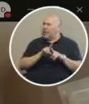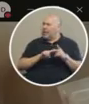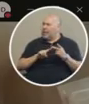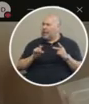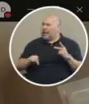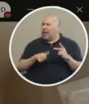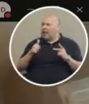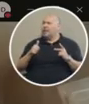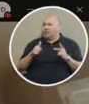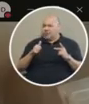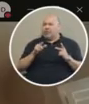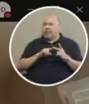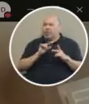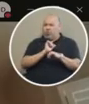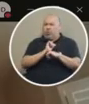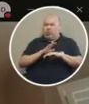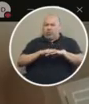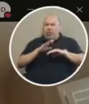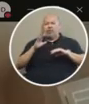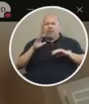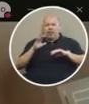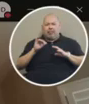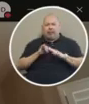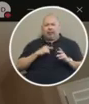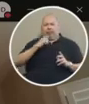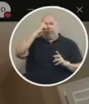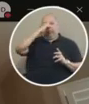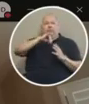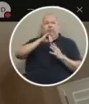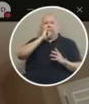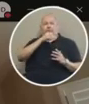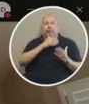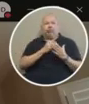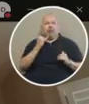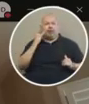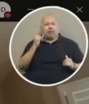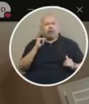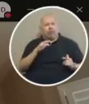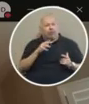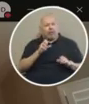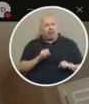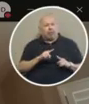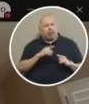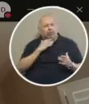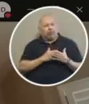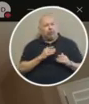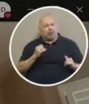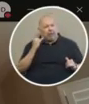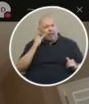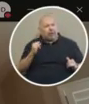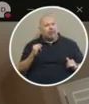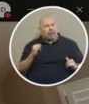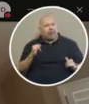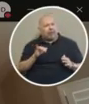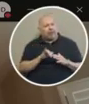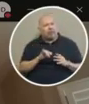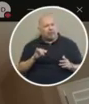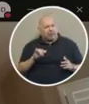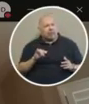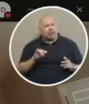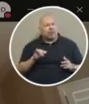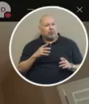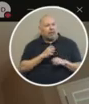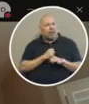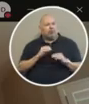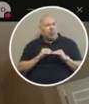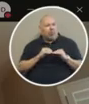anything else that he's worked on that he thought was not a good idea or could be a good idea really in the future if it really does get more